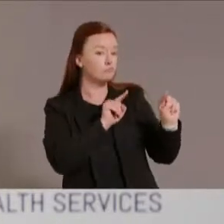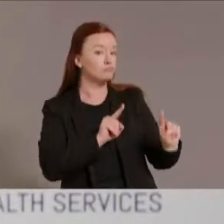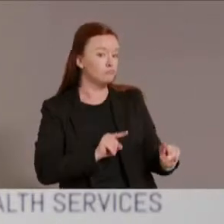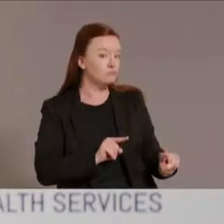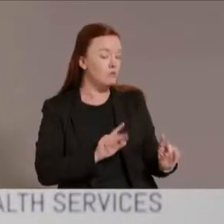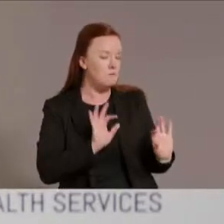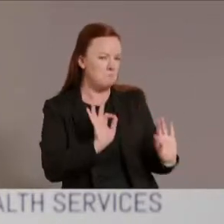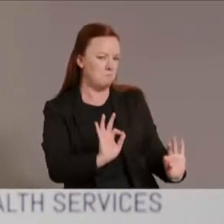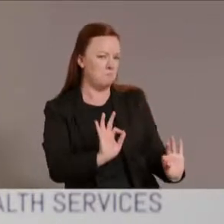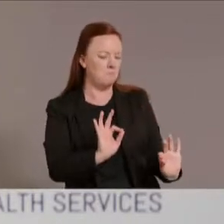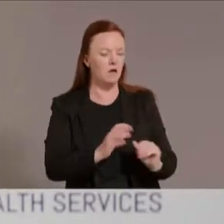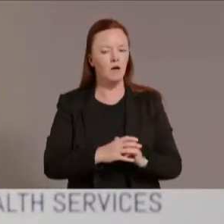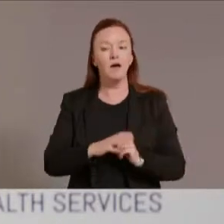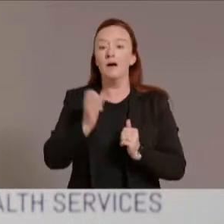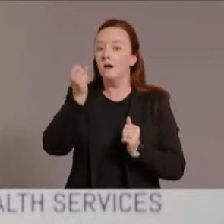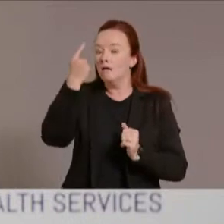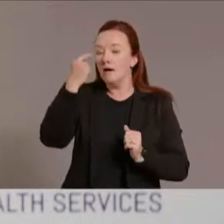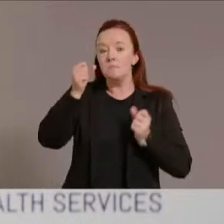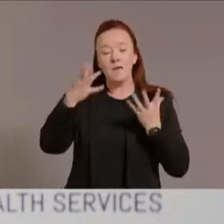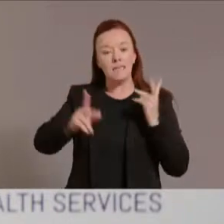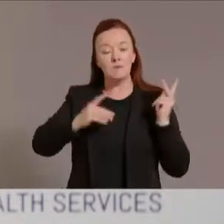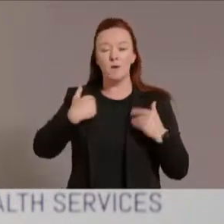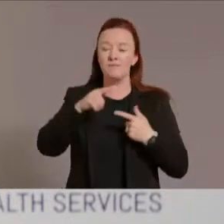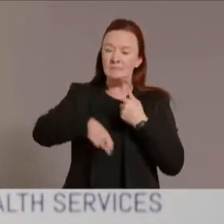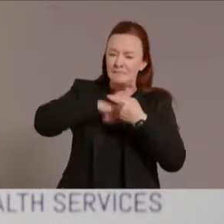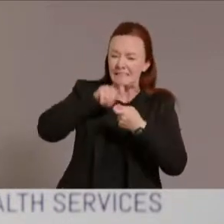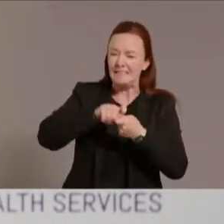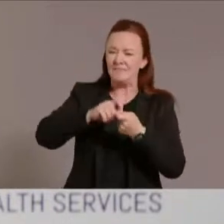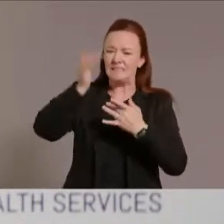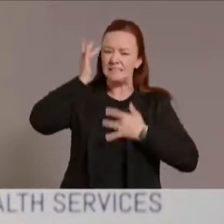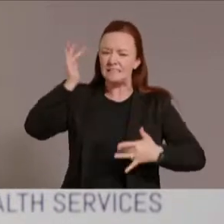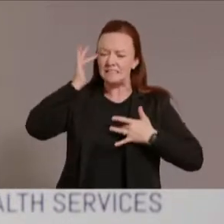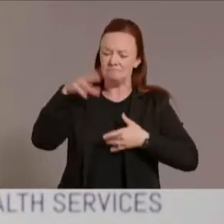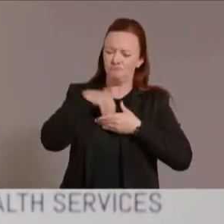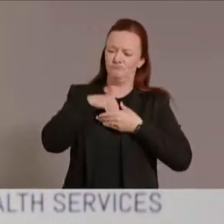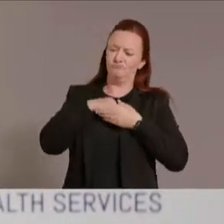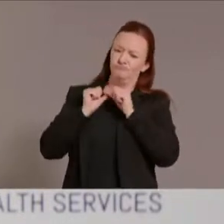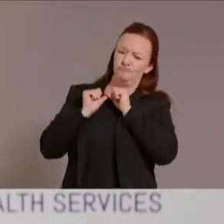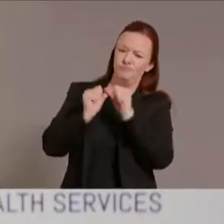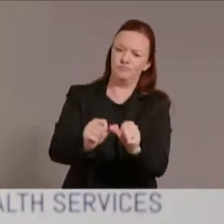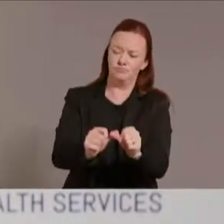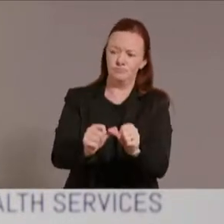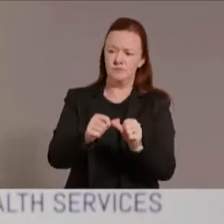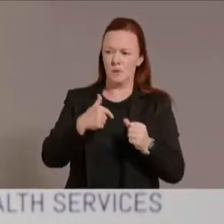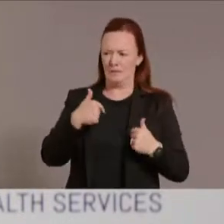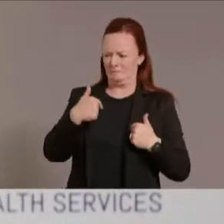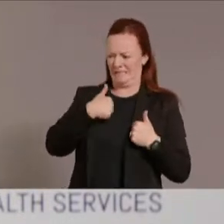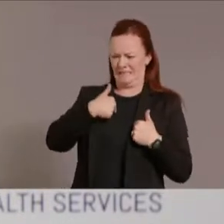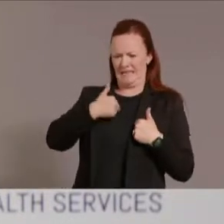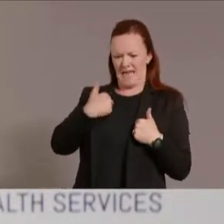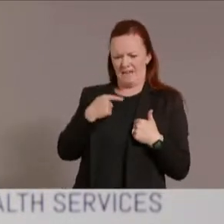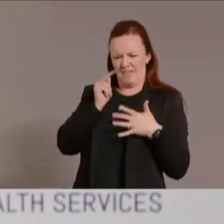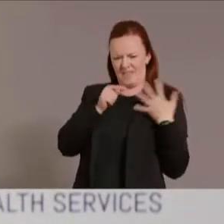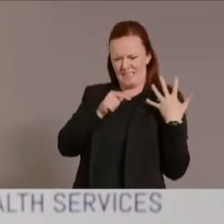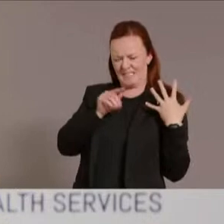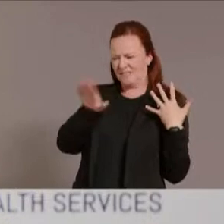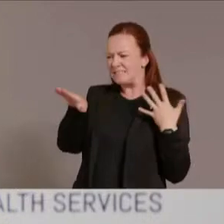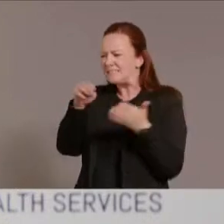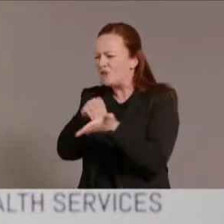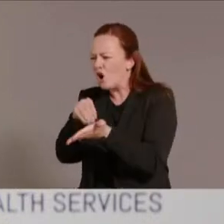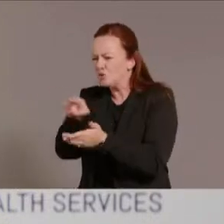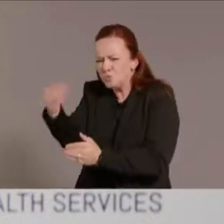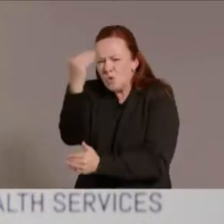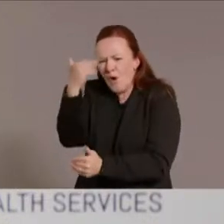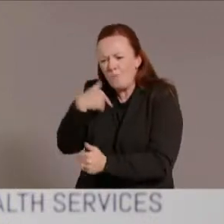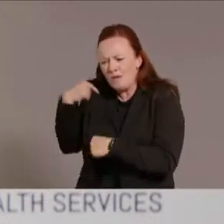medical conditions that they want to know how the vaccine is going to impact that, or how COVID's going to impact that. And